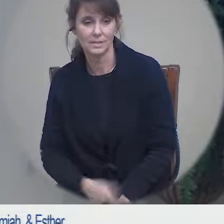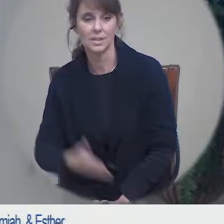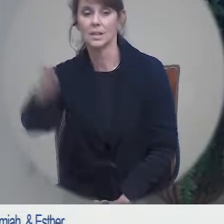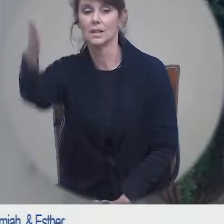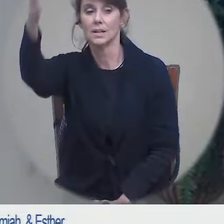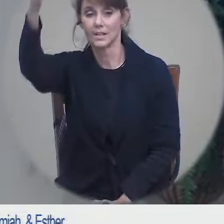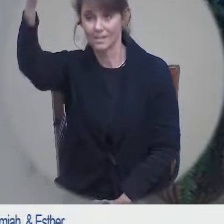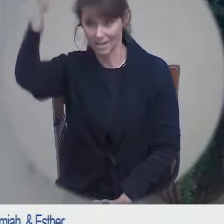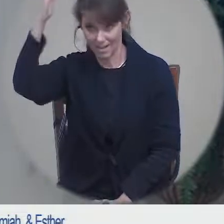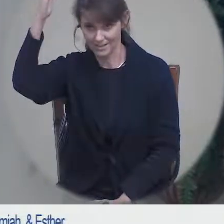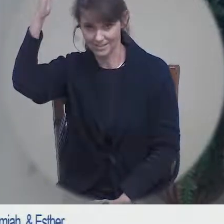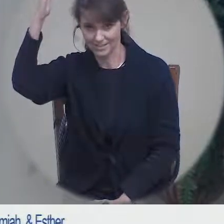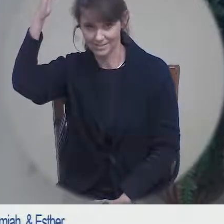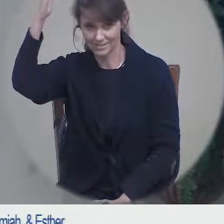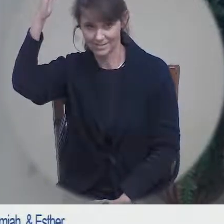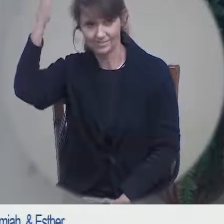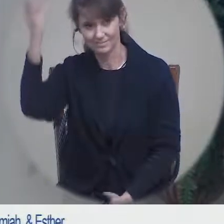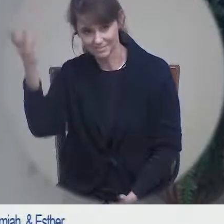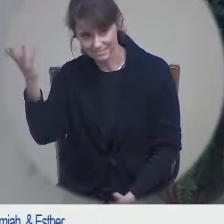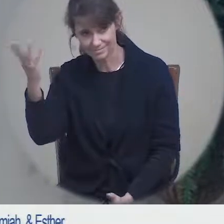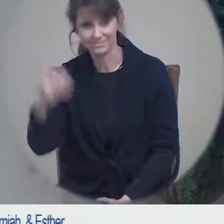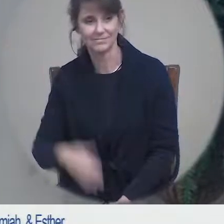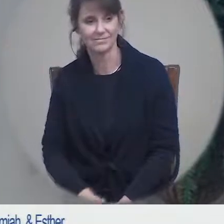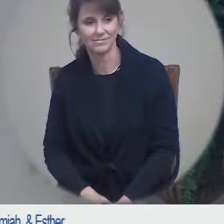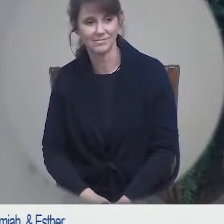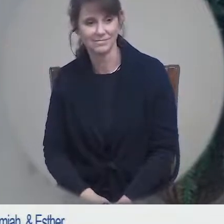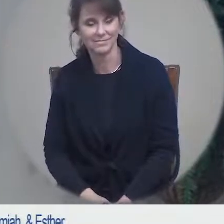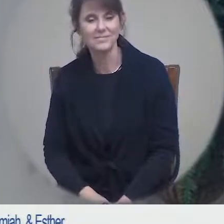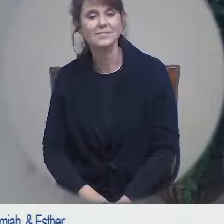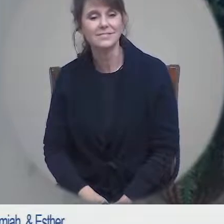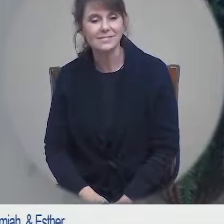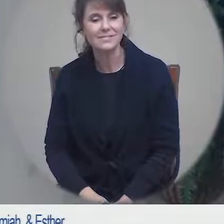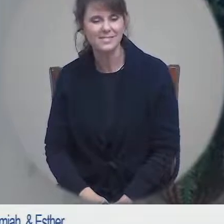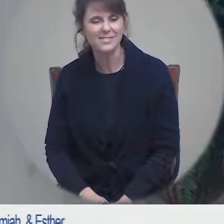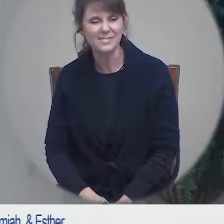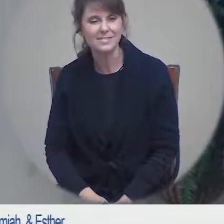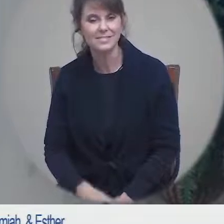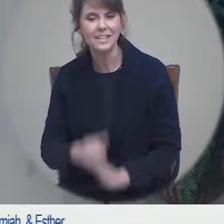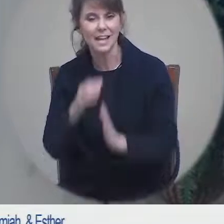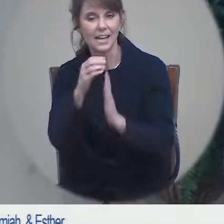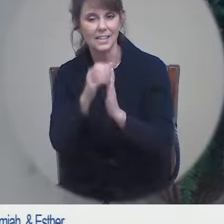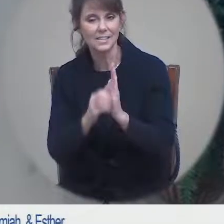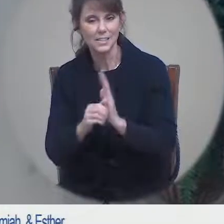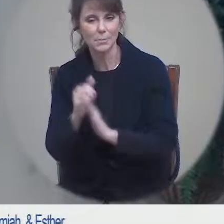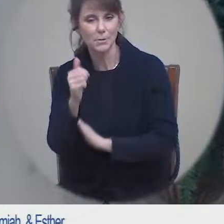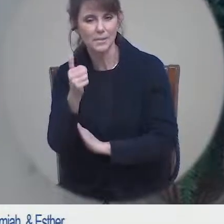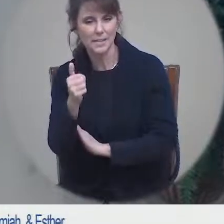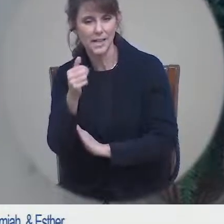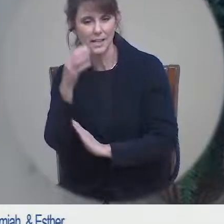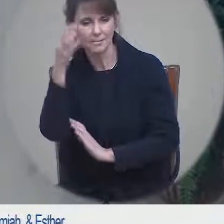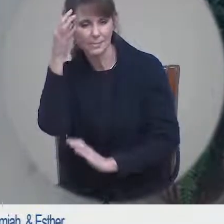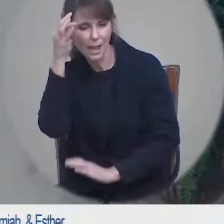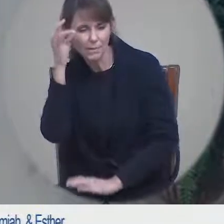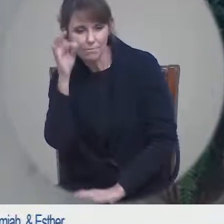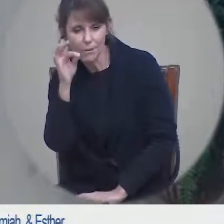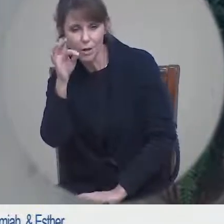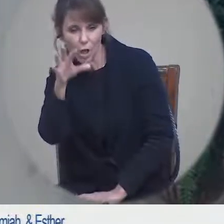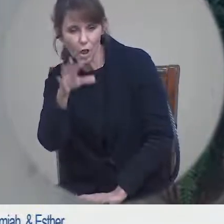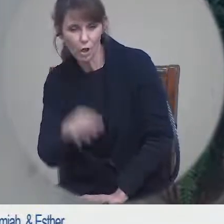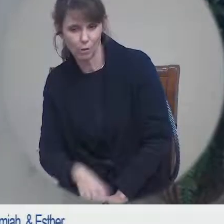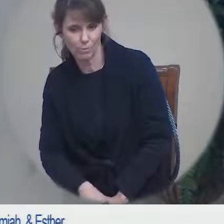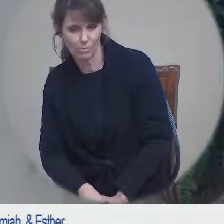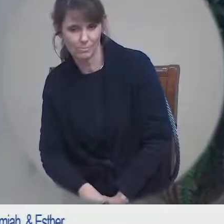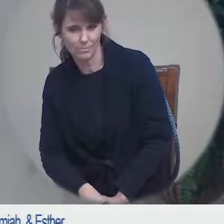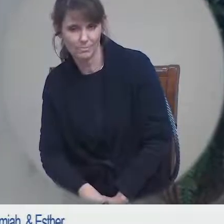Yeah. I think chapter 10 is a clue and to help us reinterpret the book. We often call this book the Book of Esther,